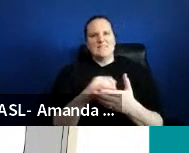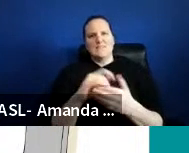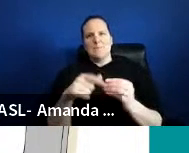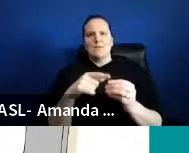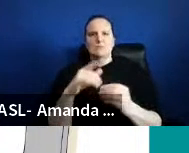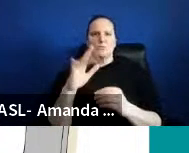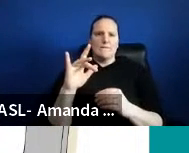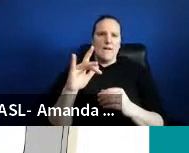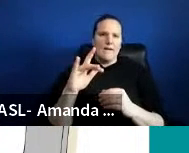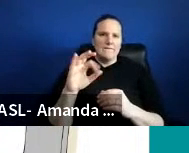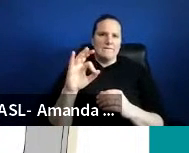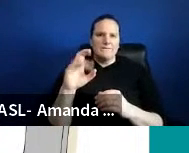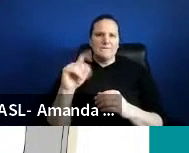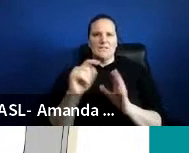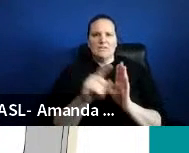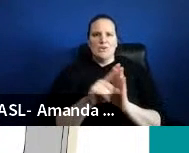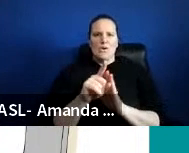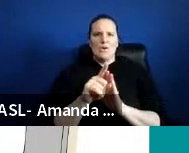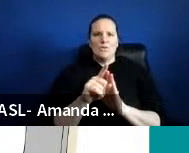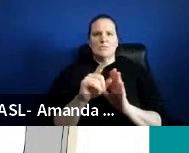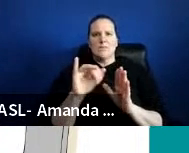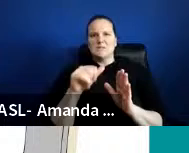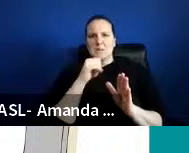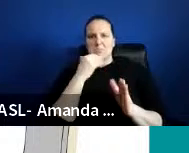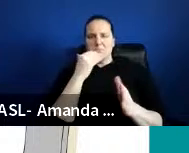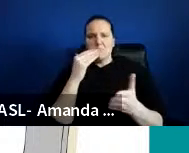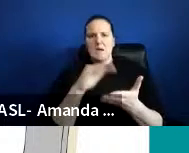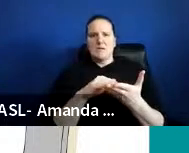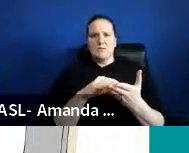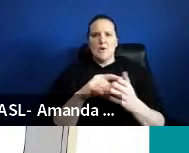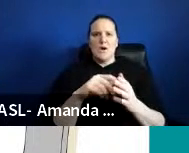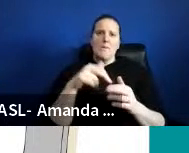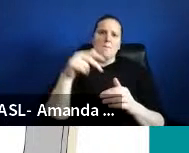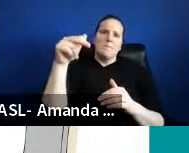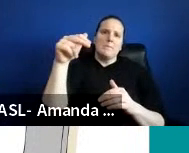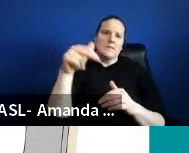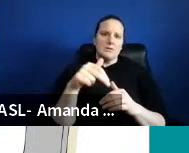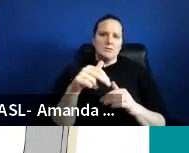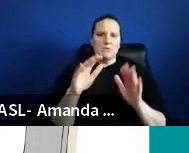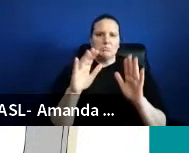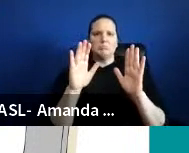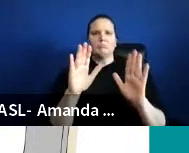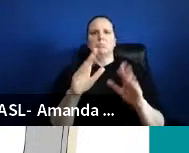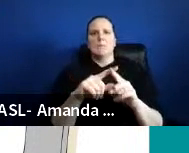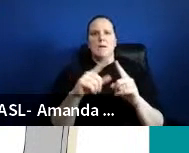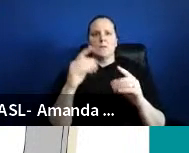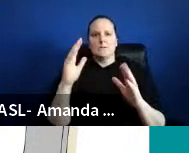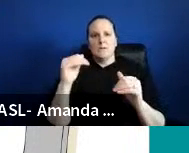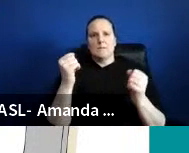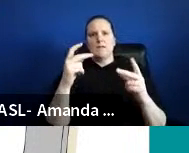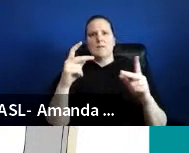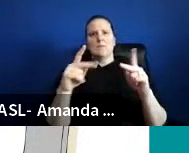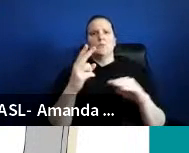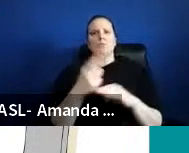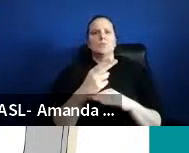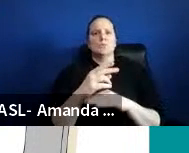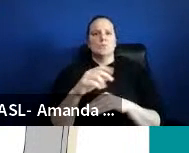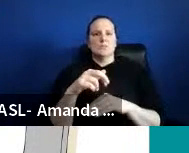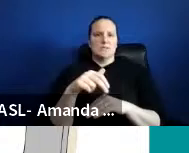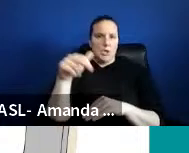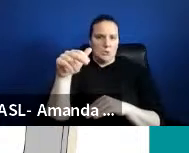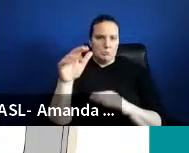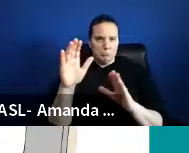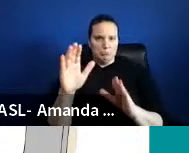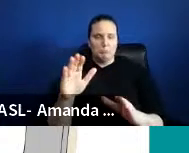So it's not too bad to go up and down stairs. We'll expect a lot of people use the stairs. But